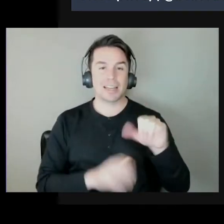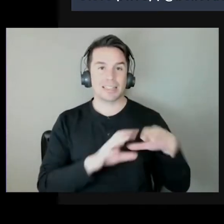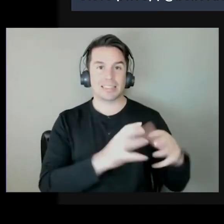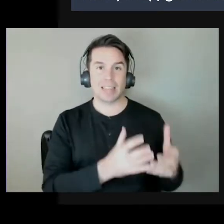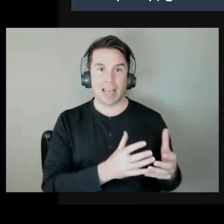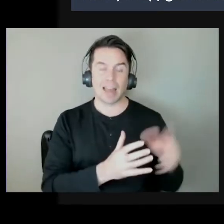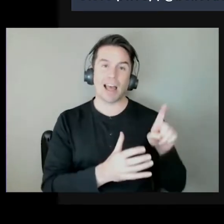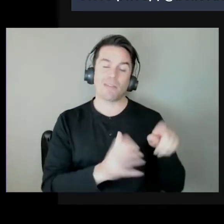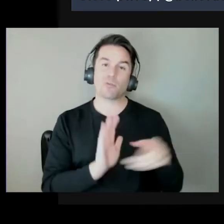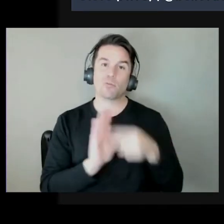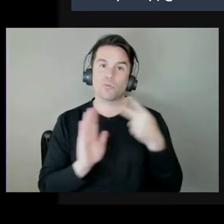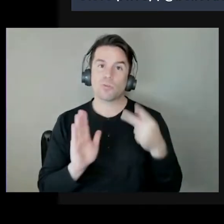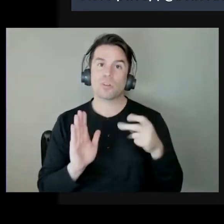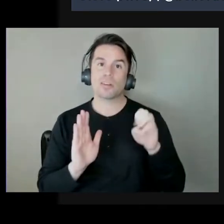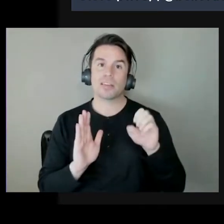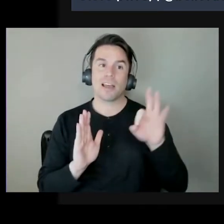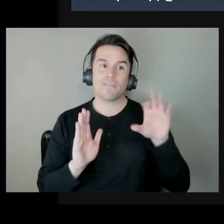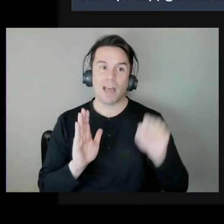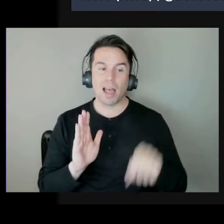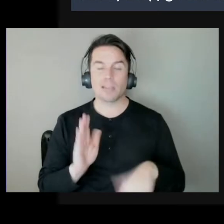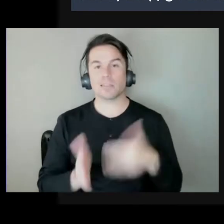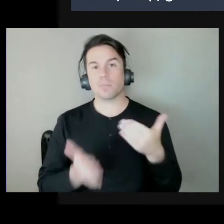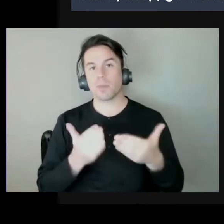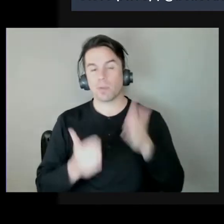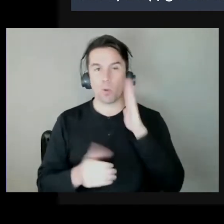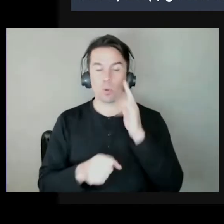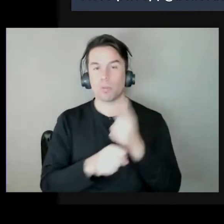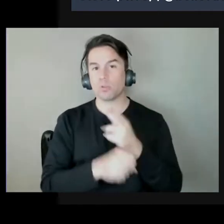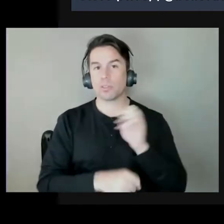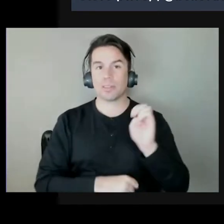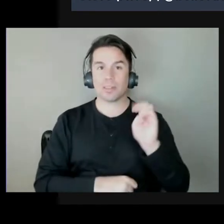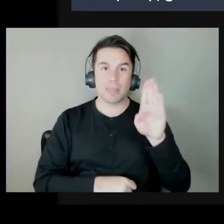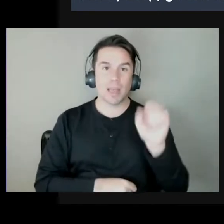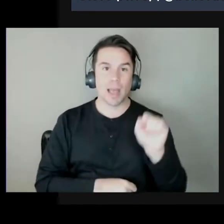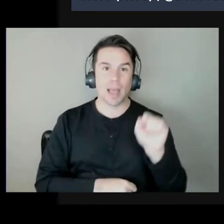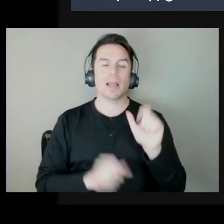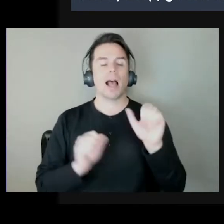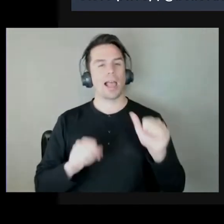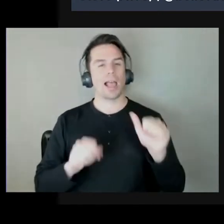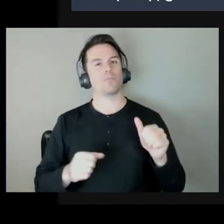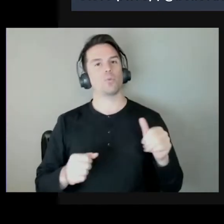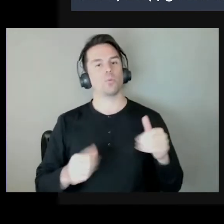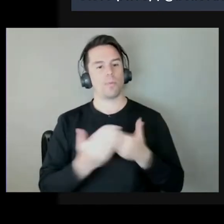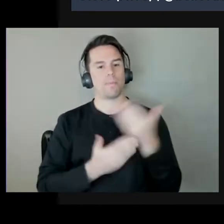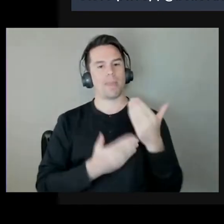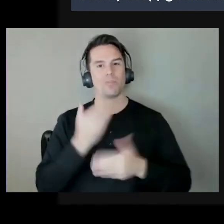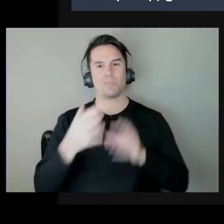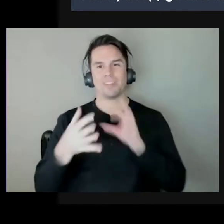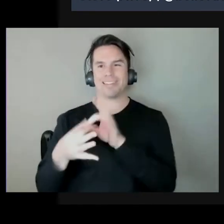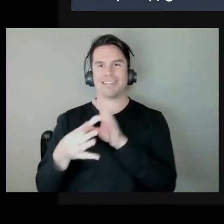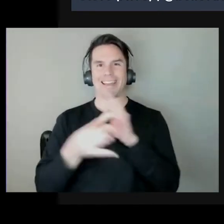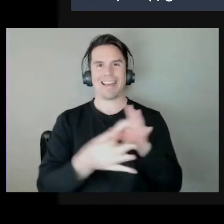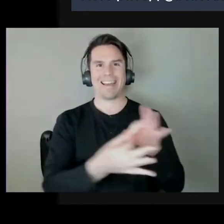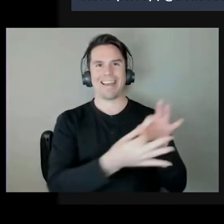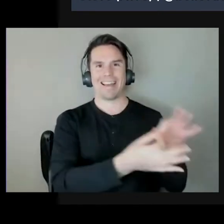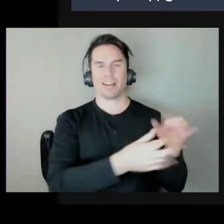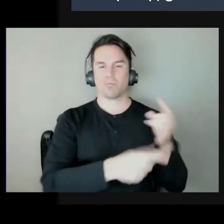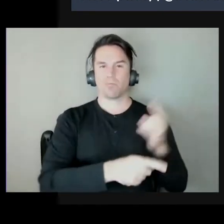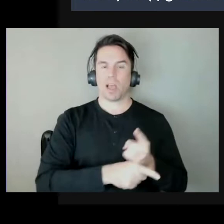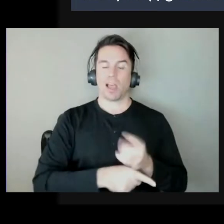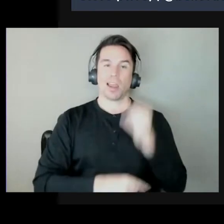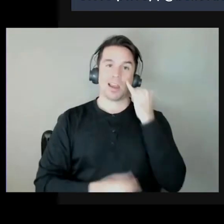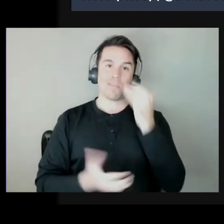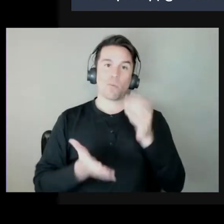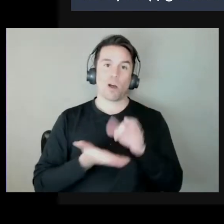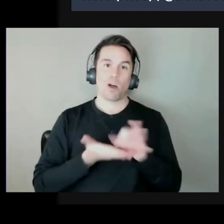provision EBS. I have to manually connect those things. And then say I want to track it, right? If I want to run a